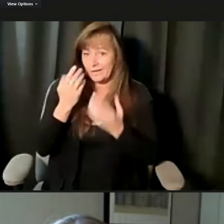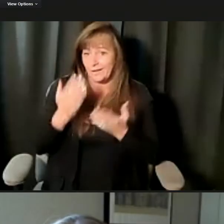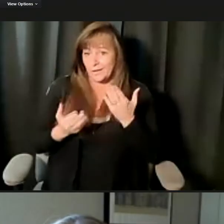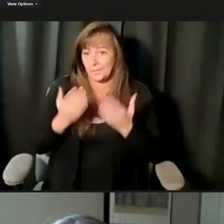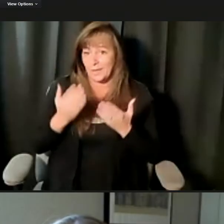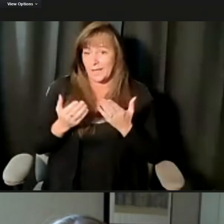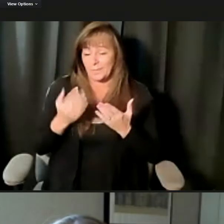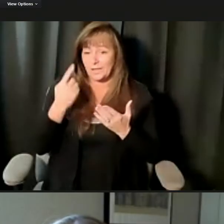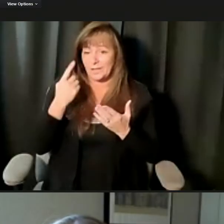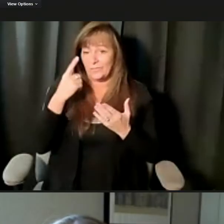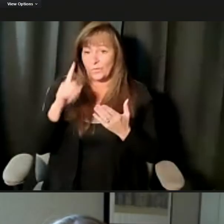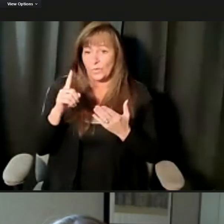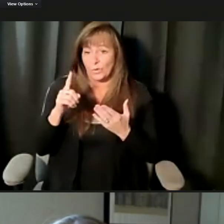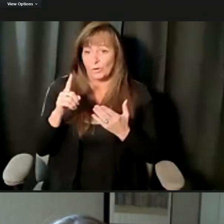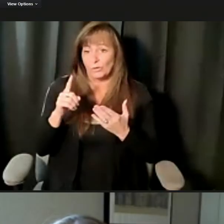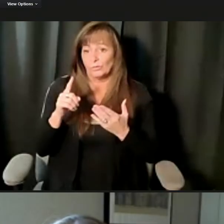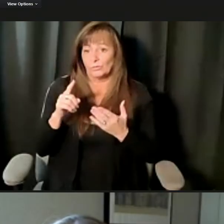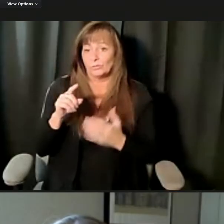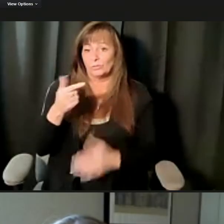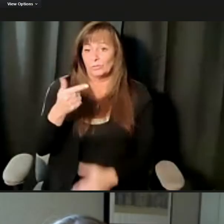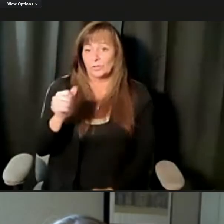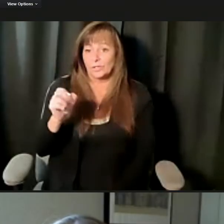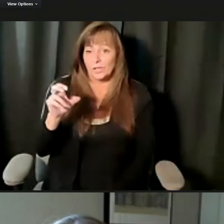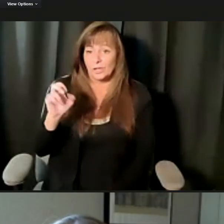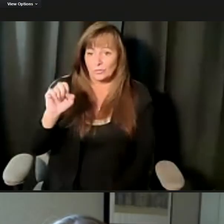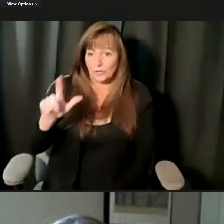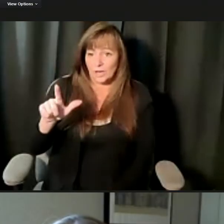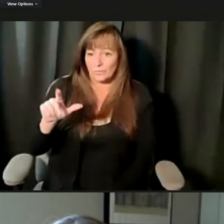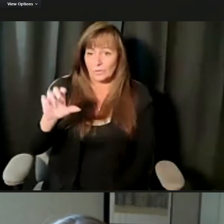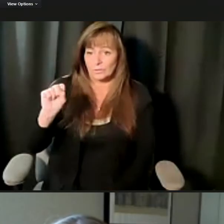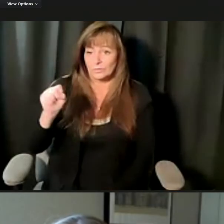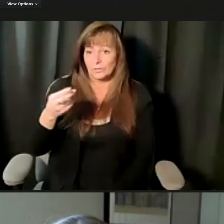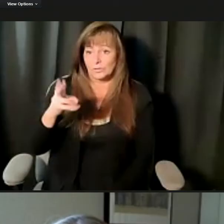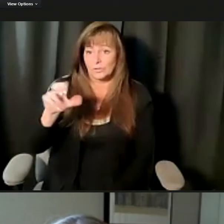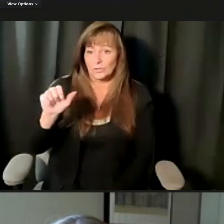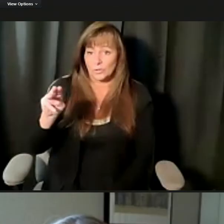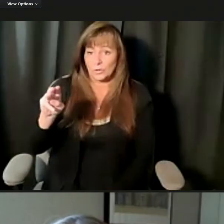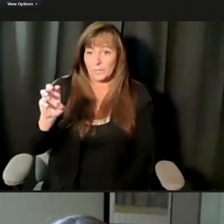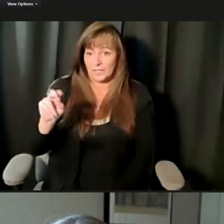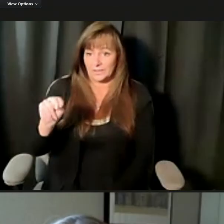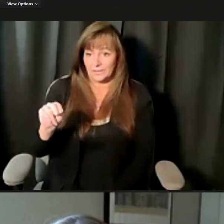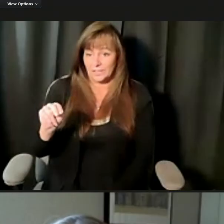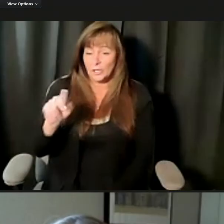for General Sherman, should the state do this? And if not, why not?